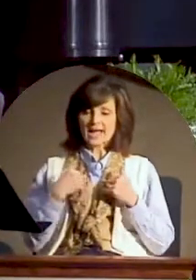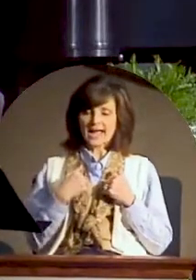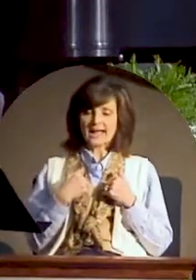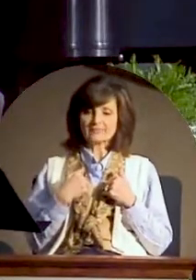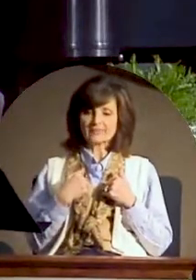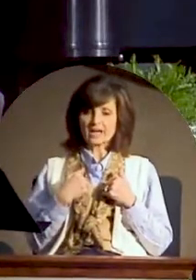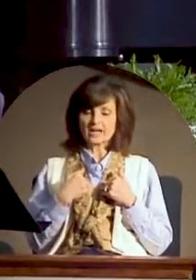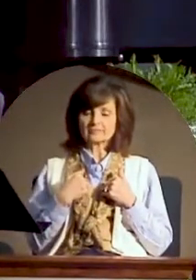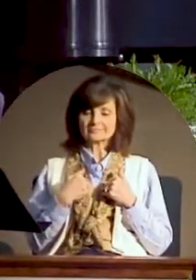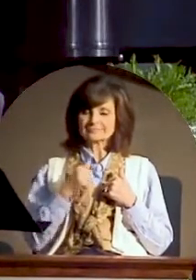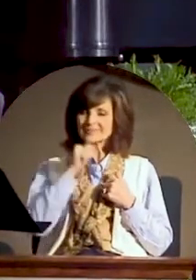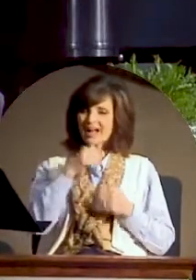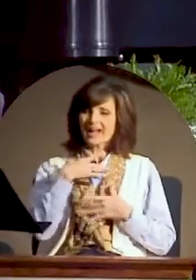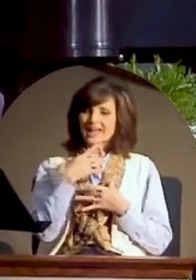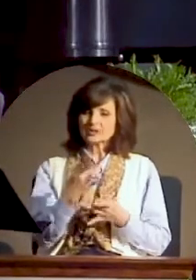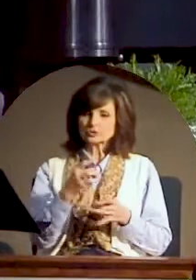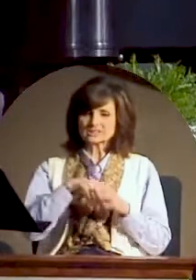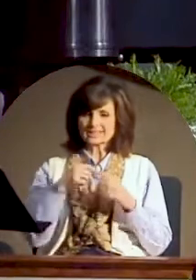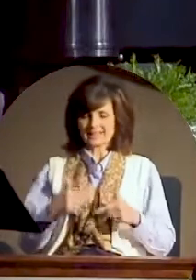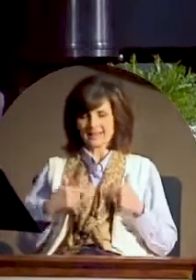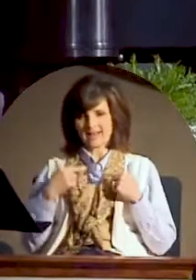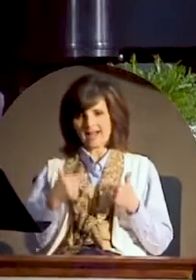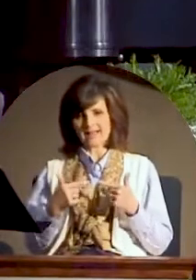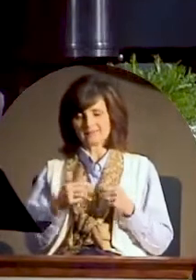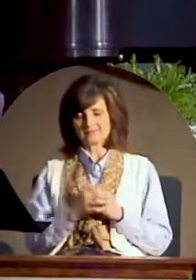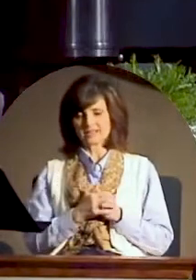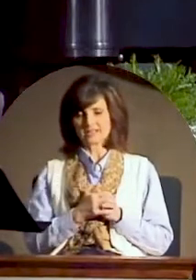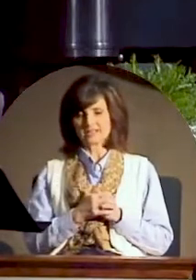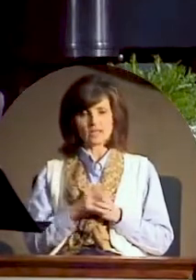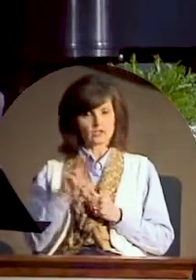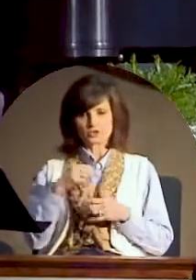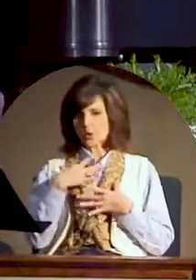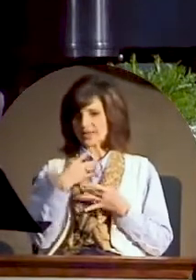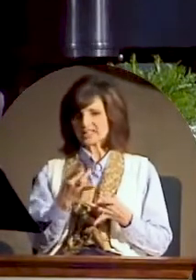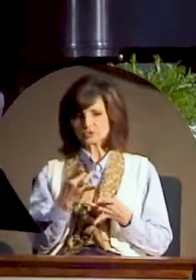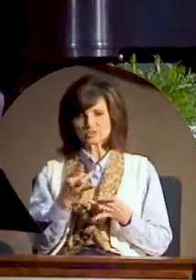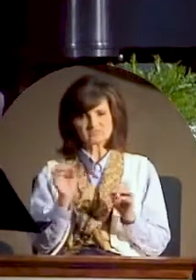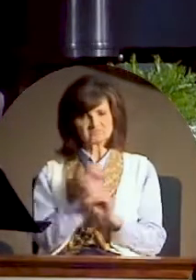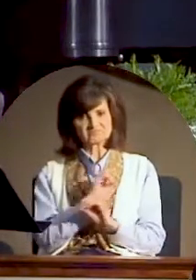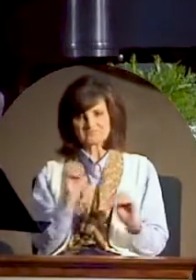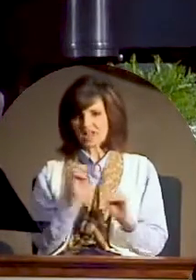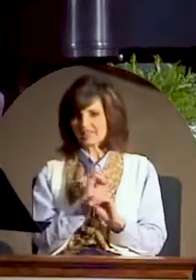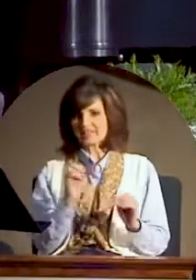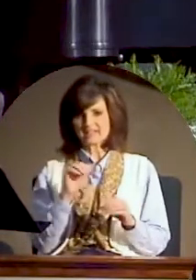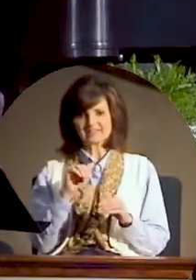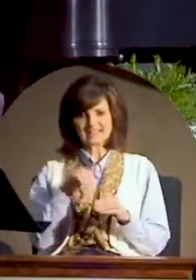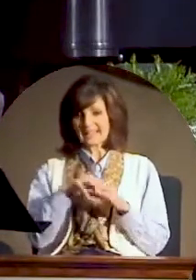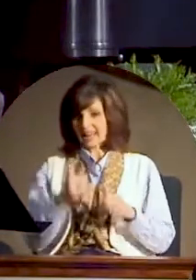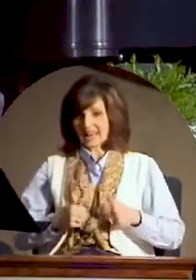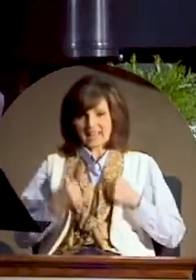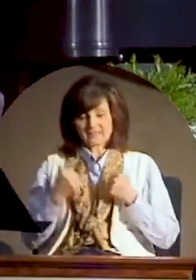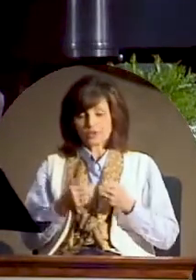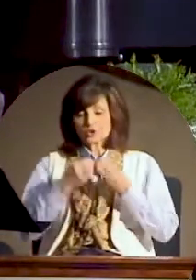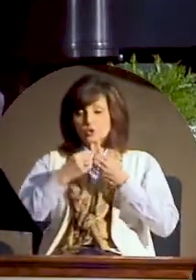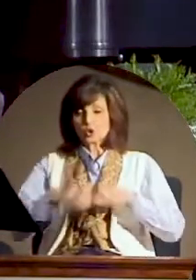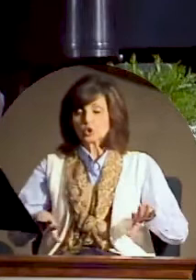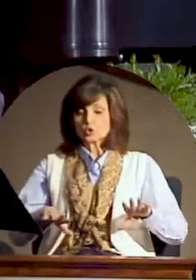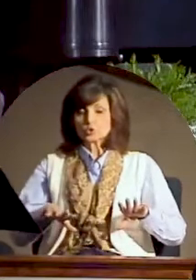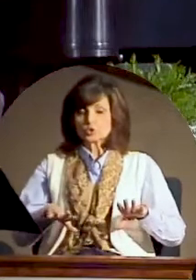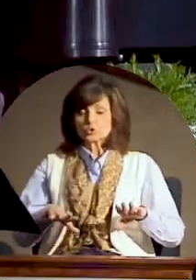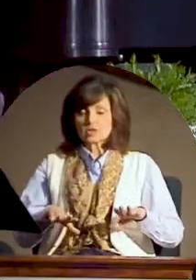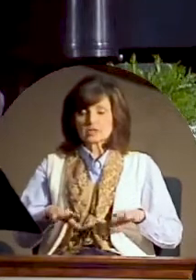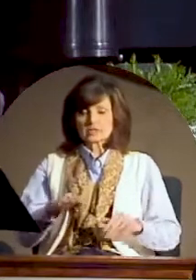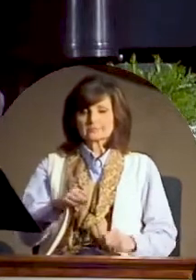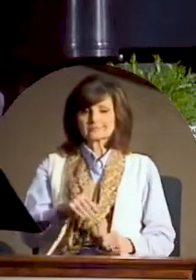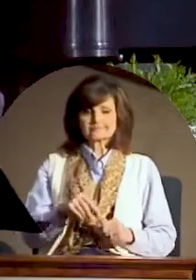lack of interest in life. In other words, there's no interest whatsoever in just living. You lose